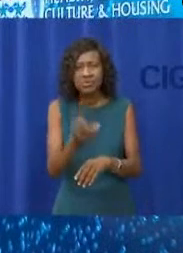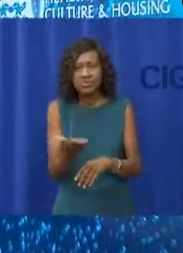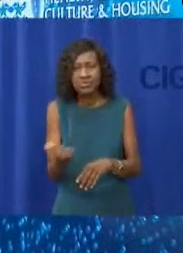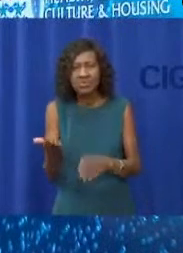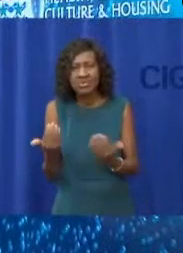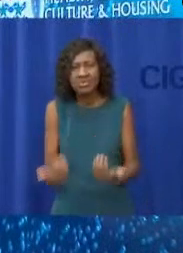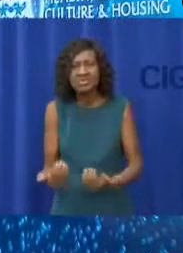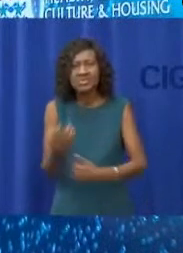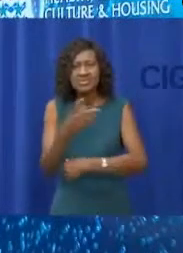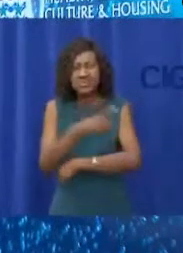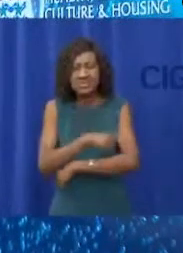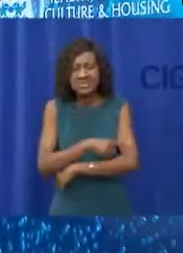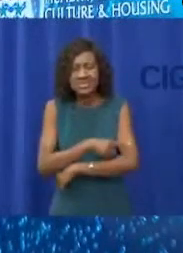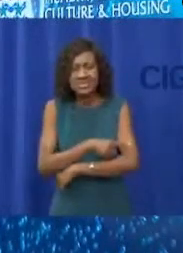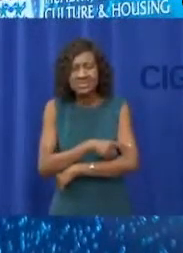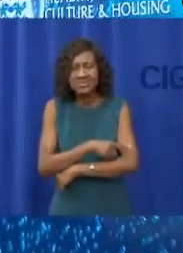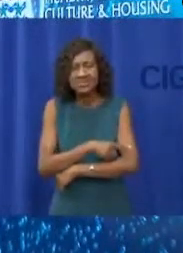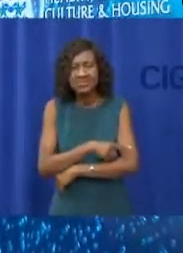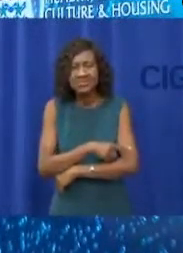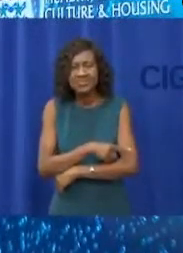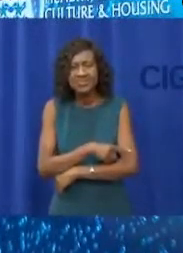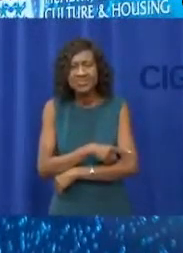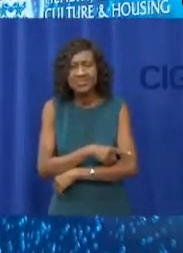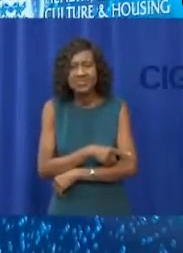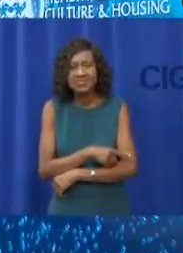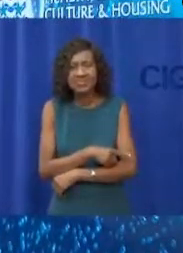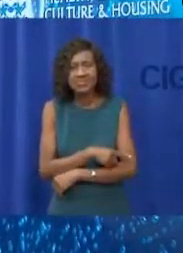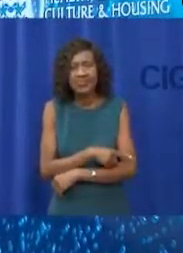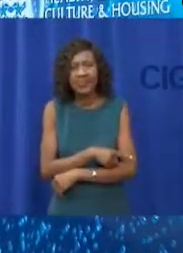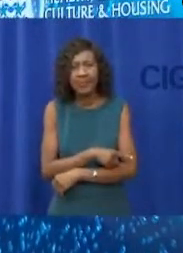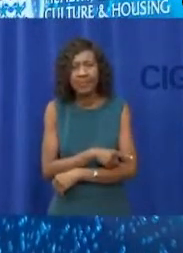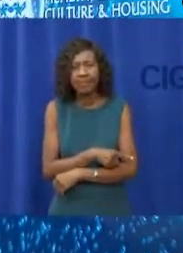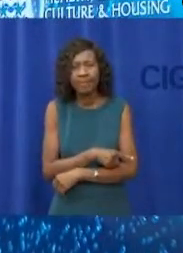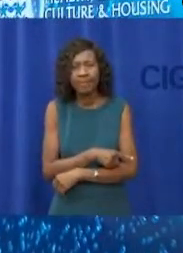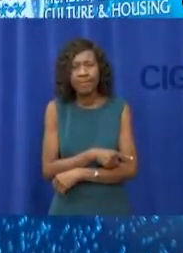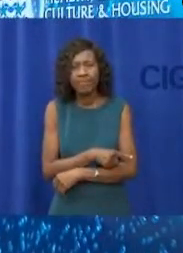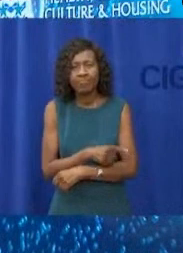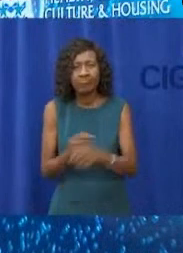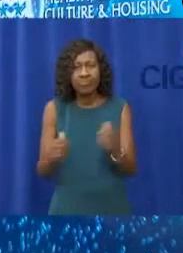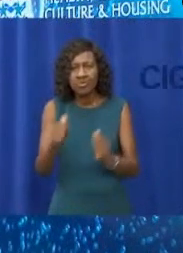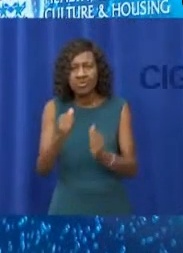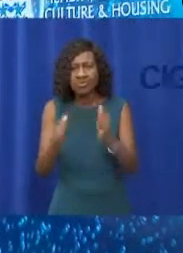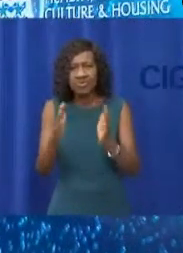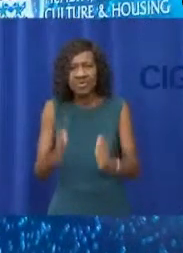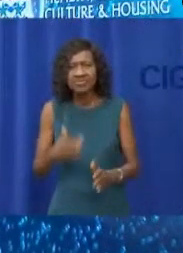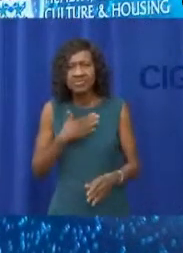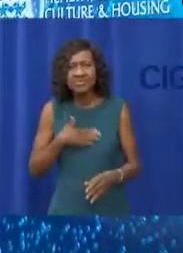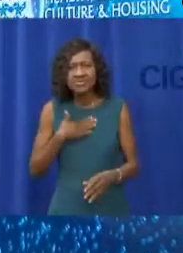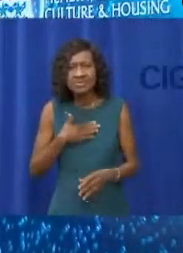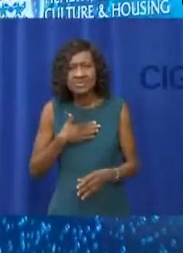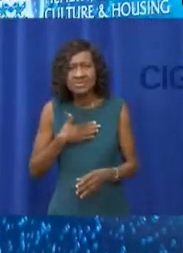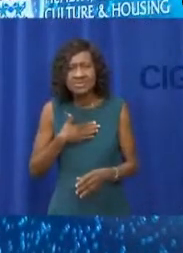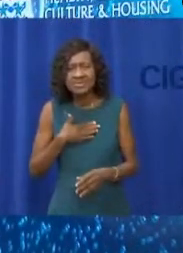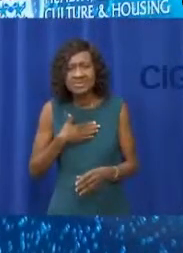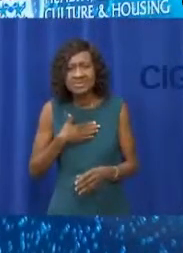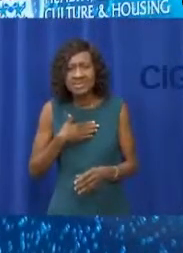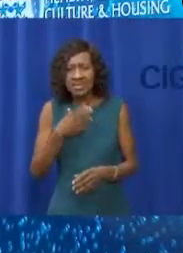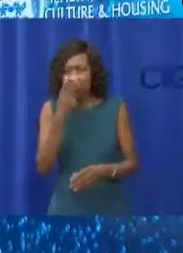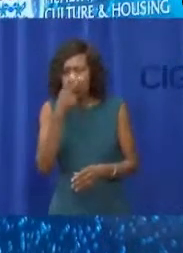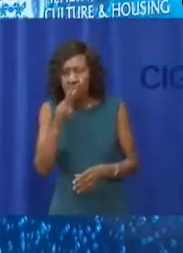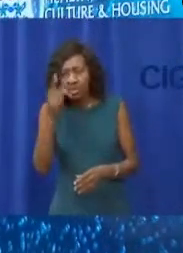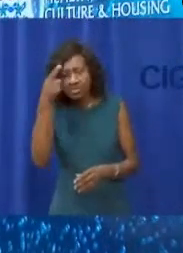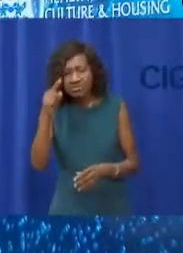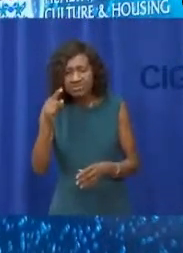from the reports I received from the command team on a daily basis. Drivers, please be aware of joggers, particularly